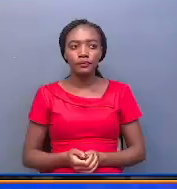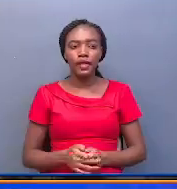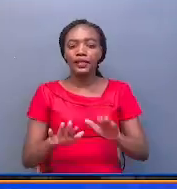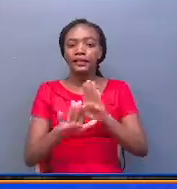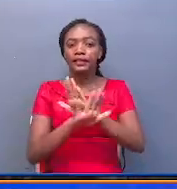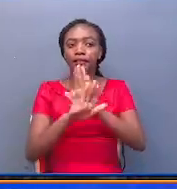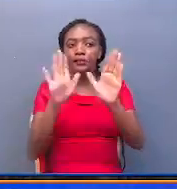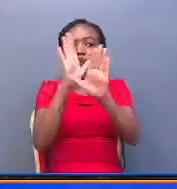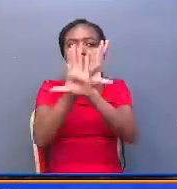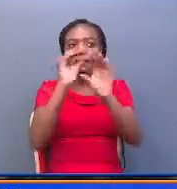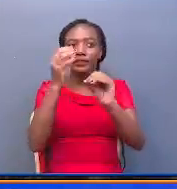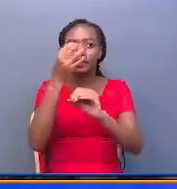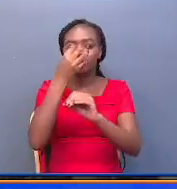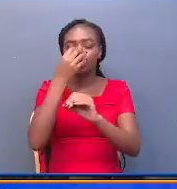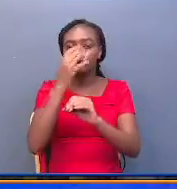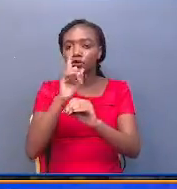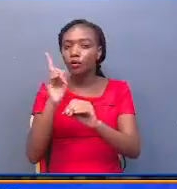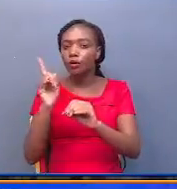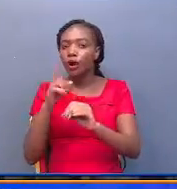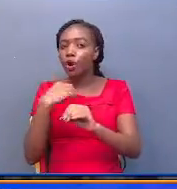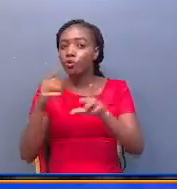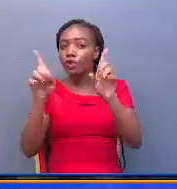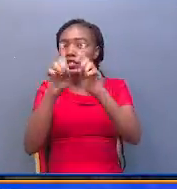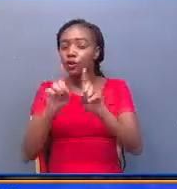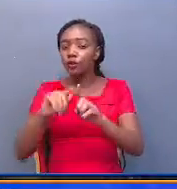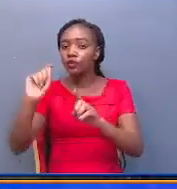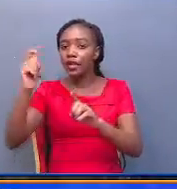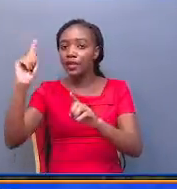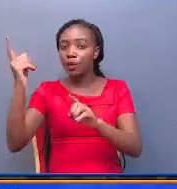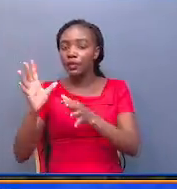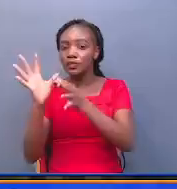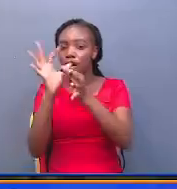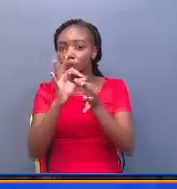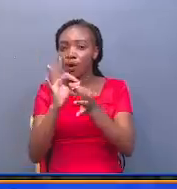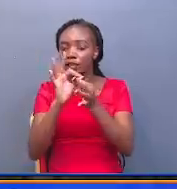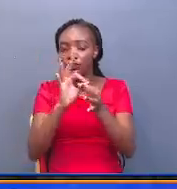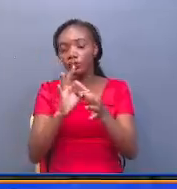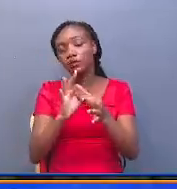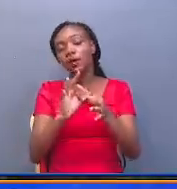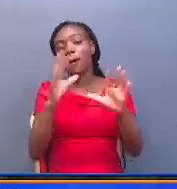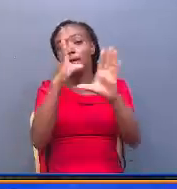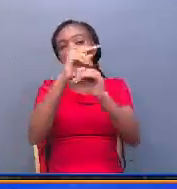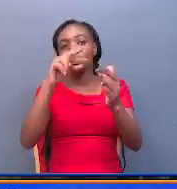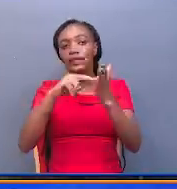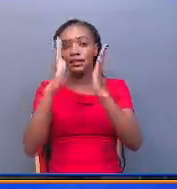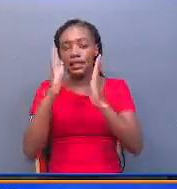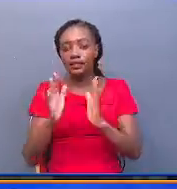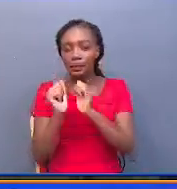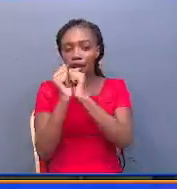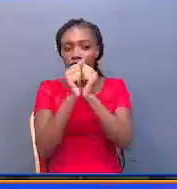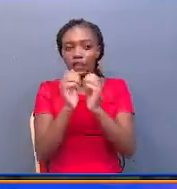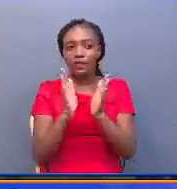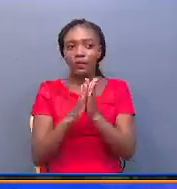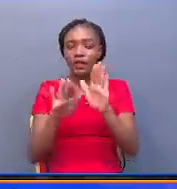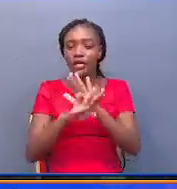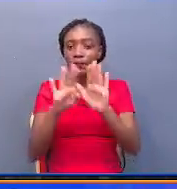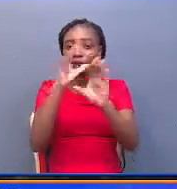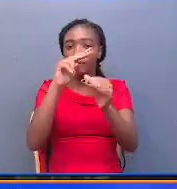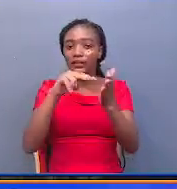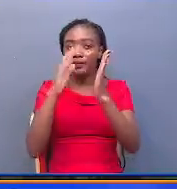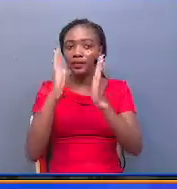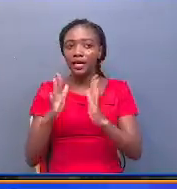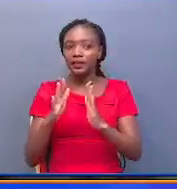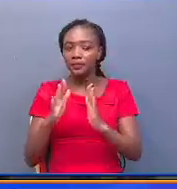Deputy President William Ruto, who is also the Kenya Kwanza coalition flag bearer together with his running mate Rigathi Gachagua, made a